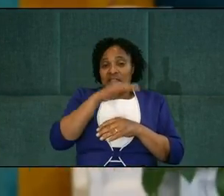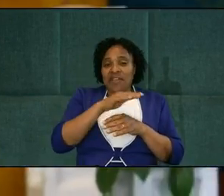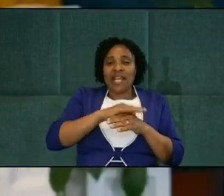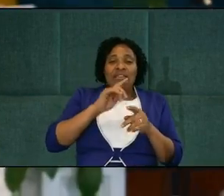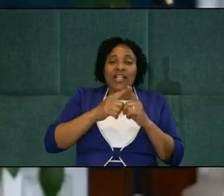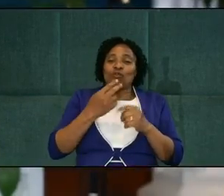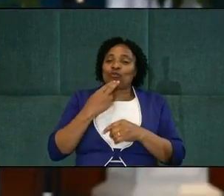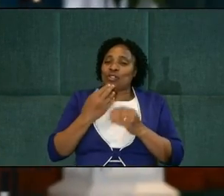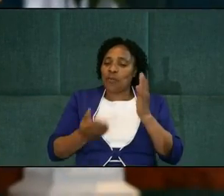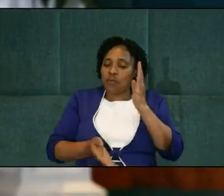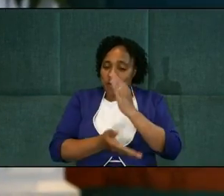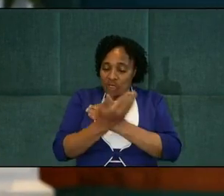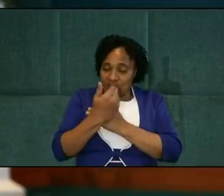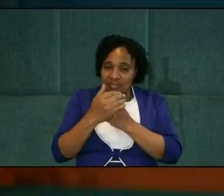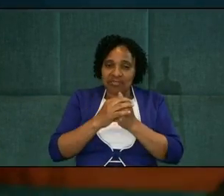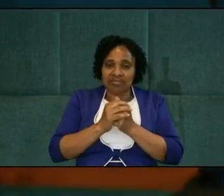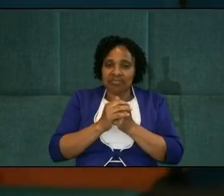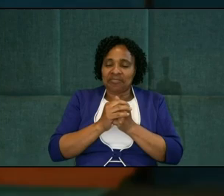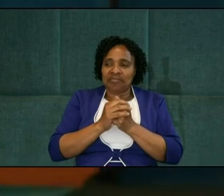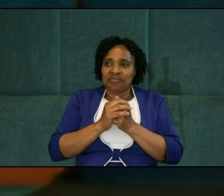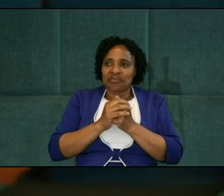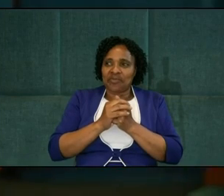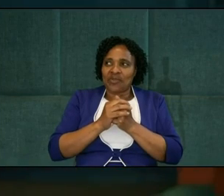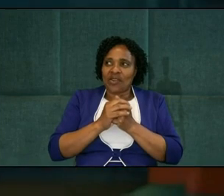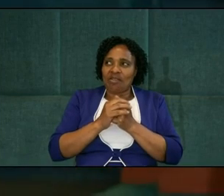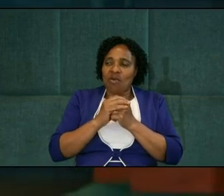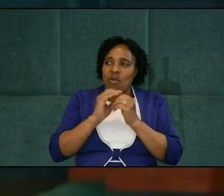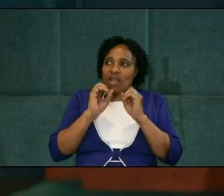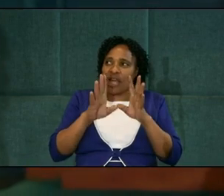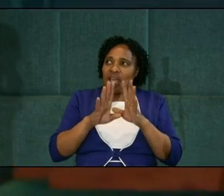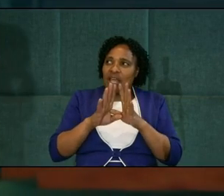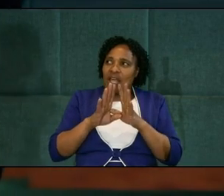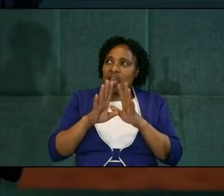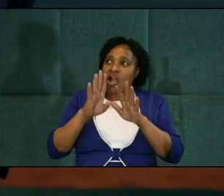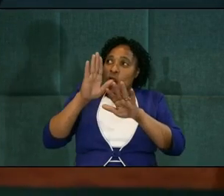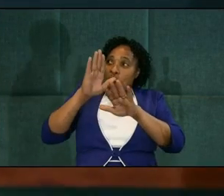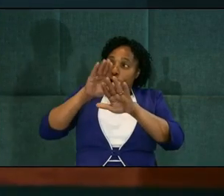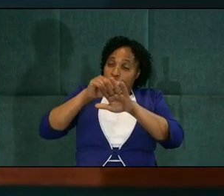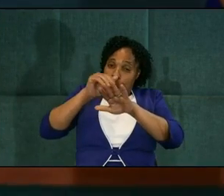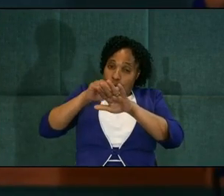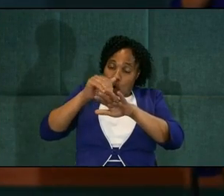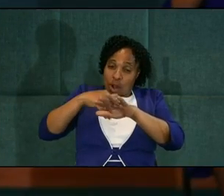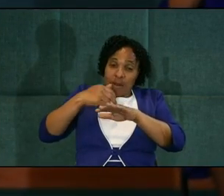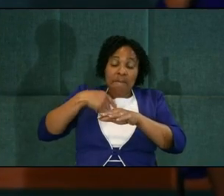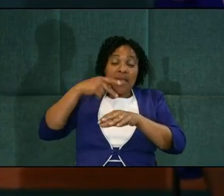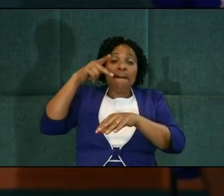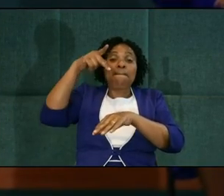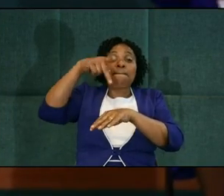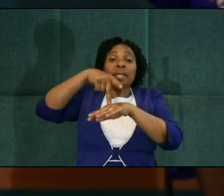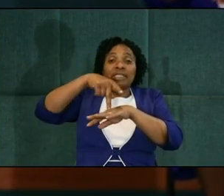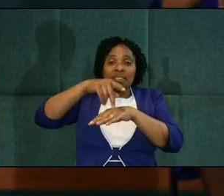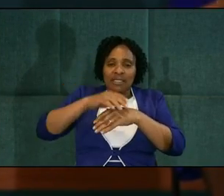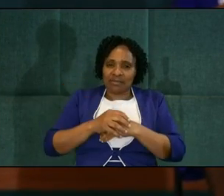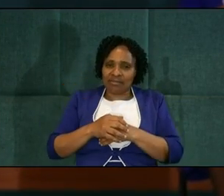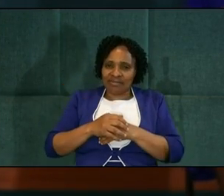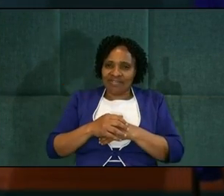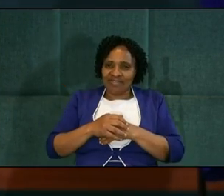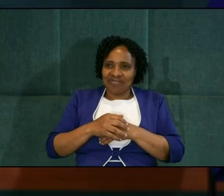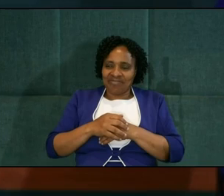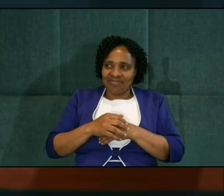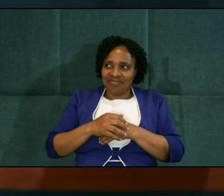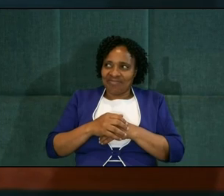on Tuesday morning, yeah, call me. You like that one? Yeah, you're laughing